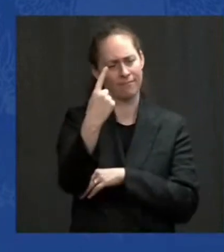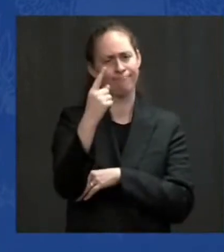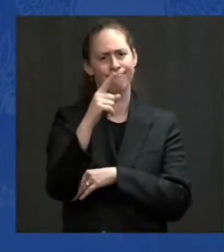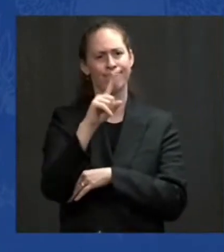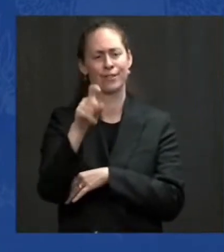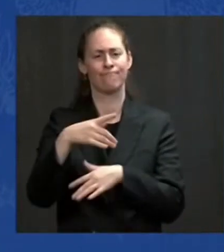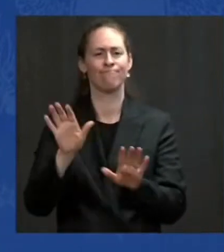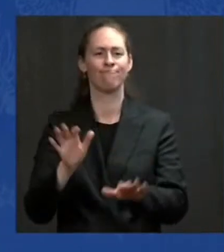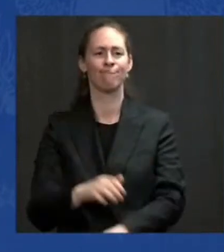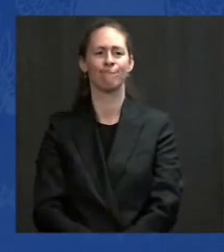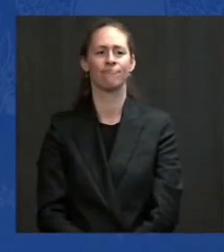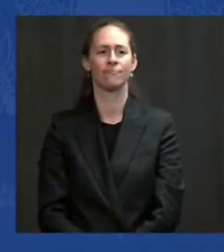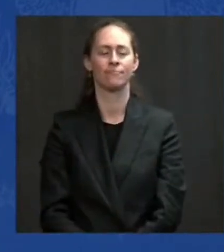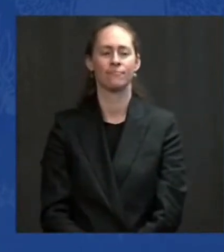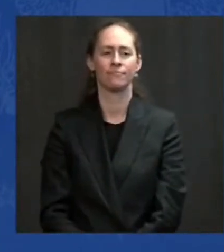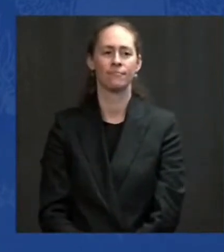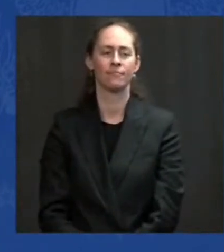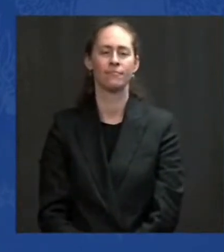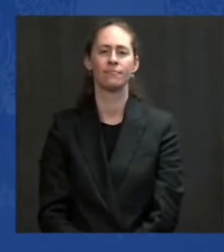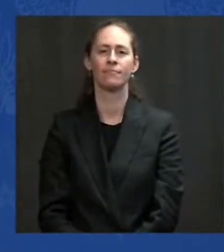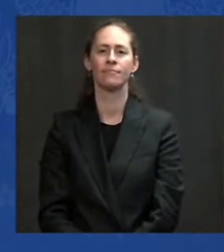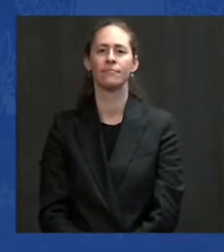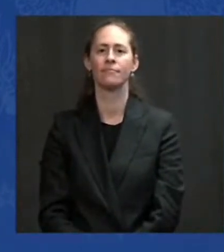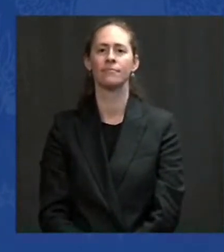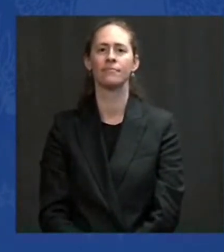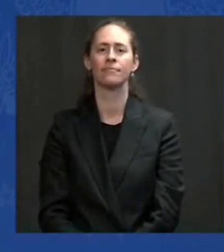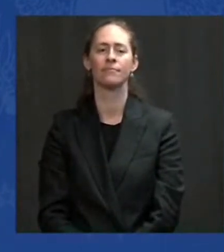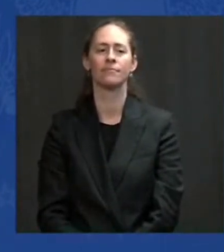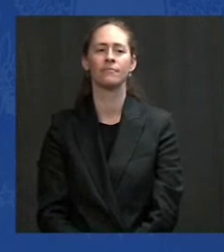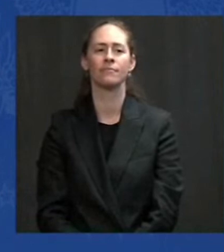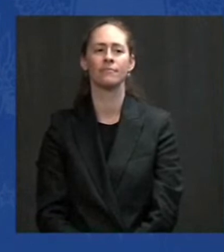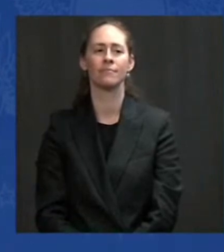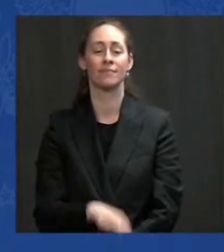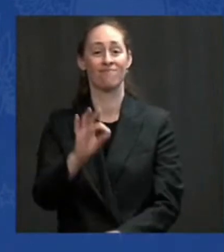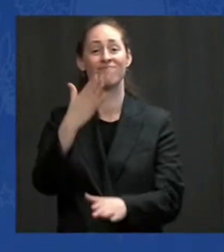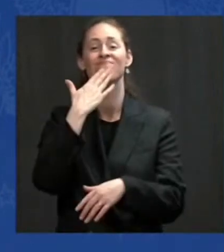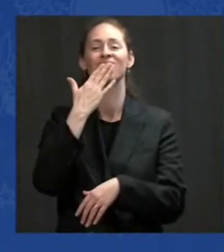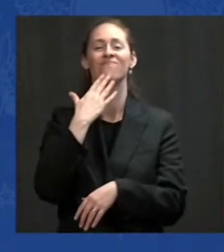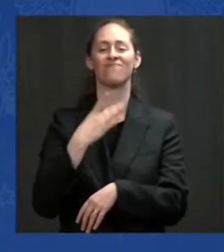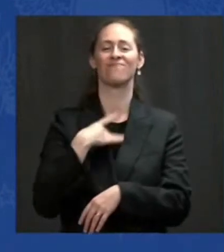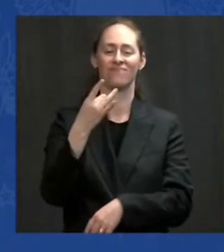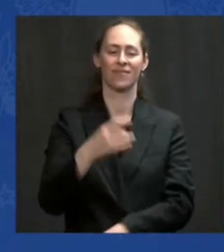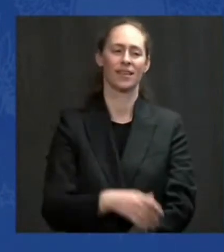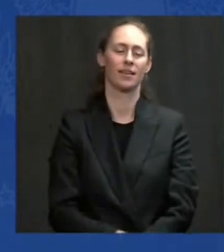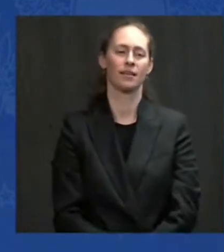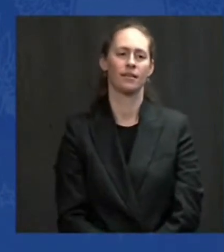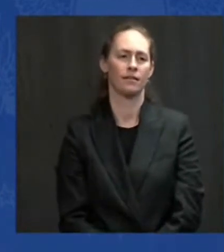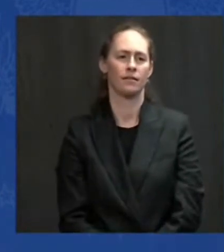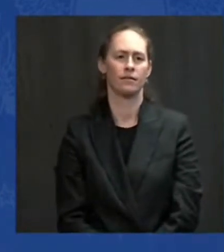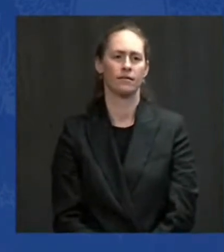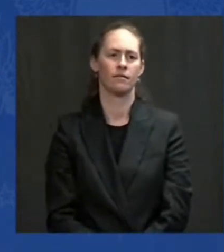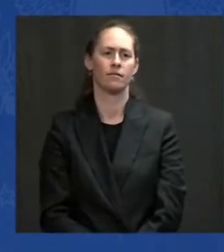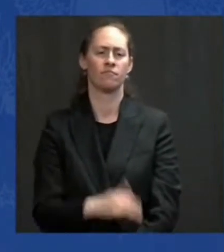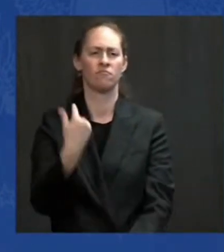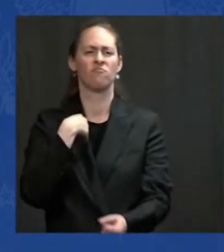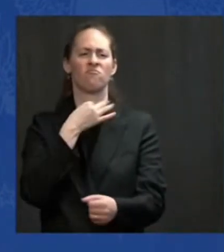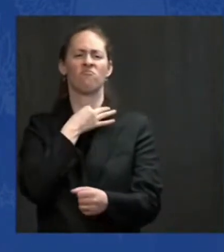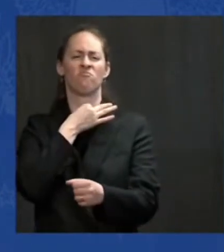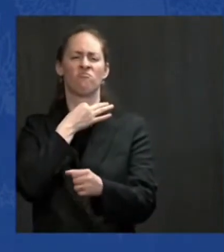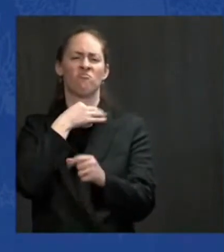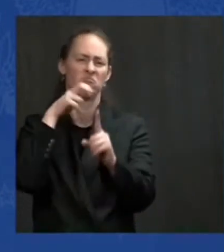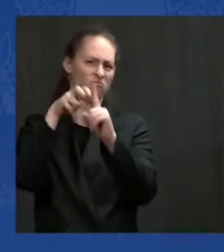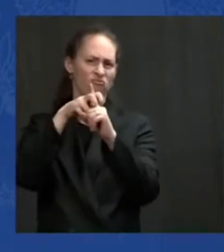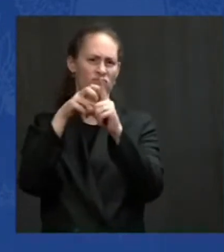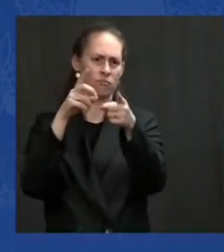PBS. Hi, thanks so much for taking my question. This one, if I can go to Dr. Fauci, I'm wondering if you could talk a little